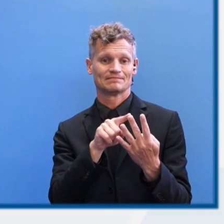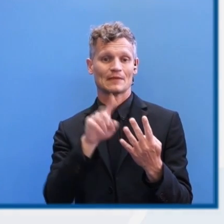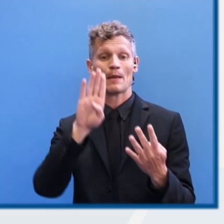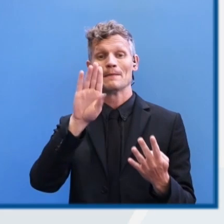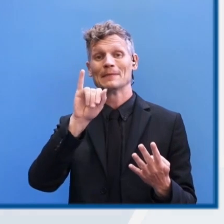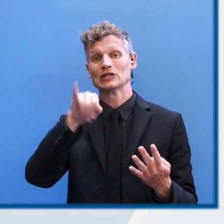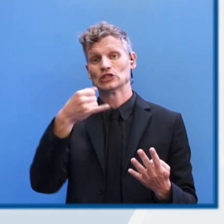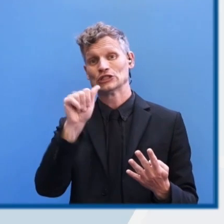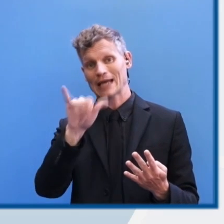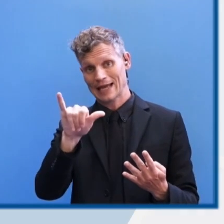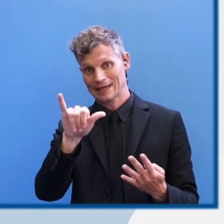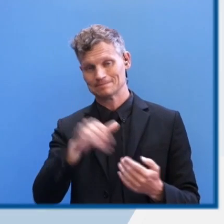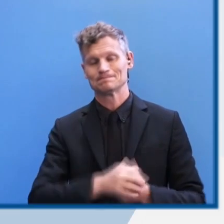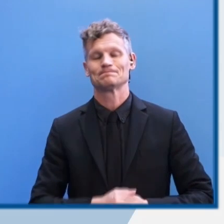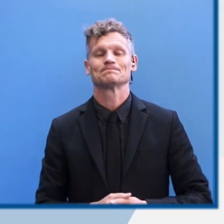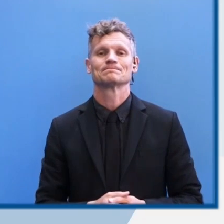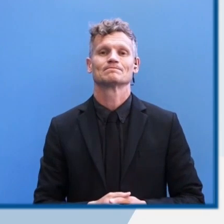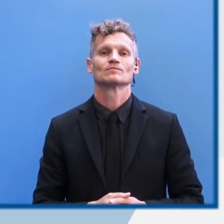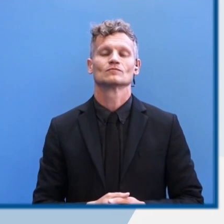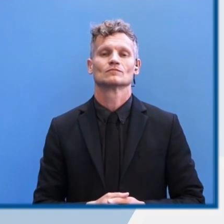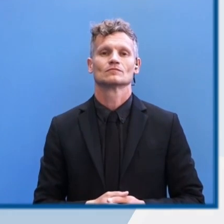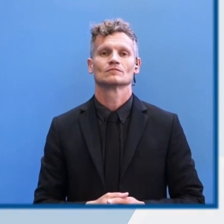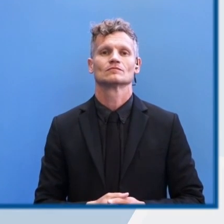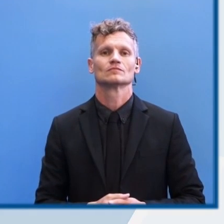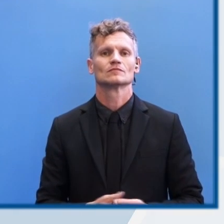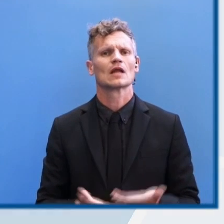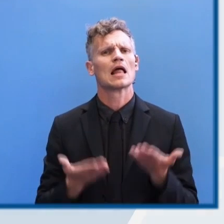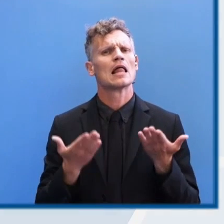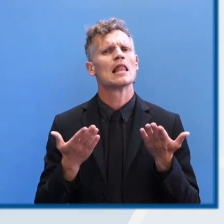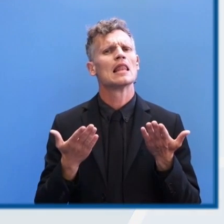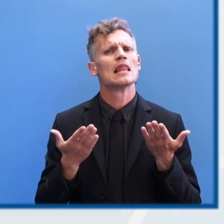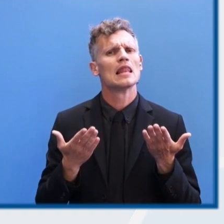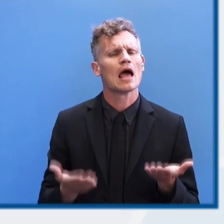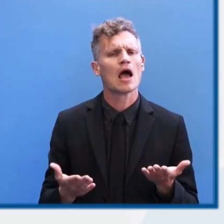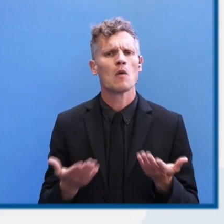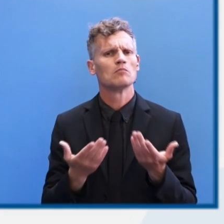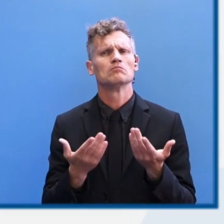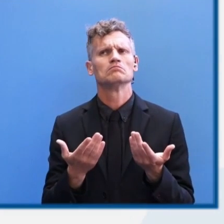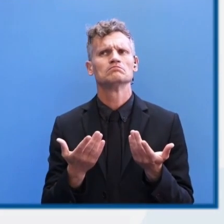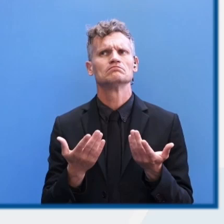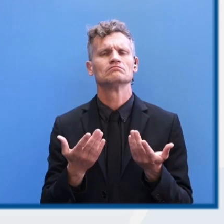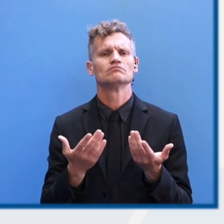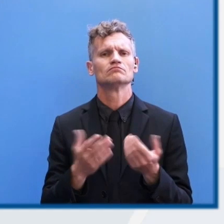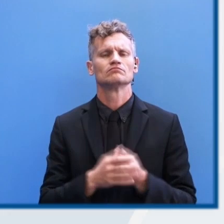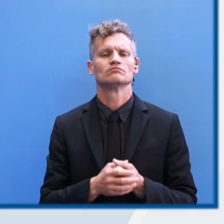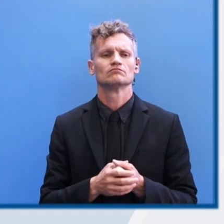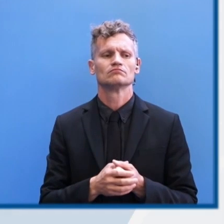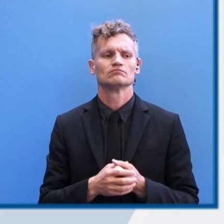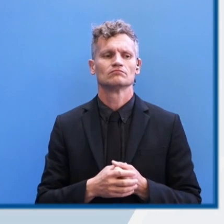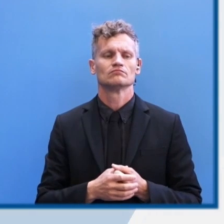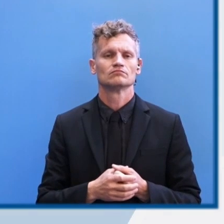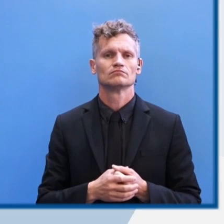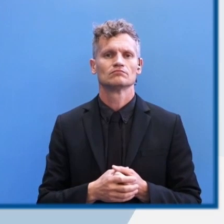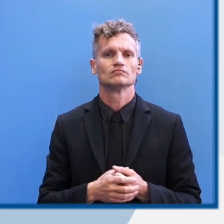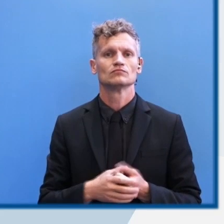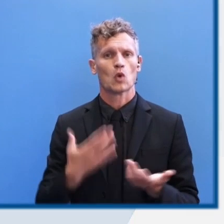we're looking to improve systemic risk assessment, ensure that we're including everybody in our